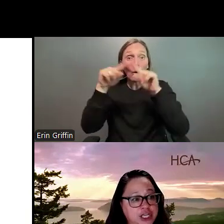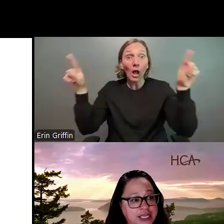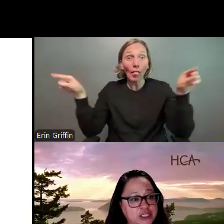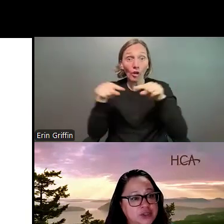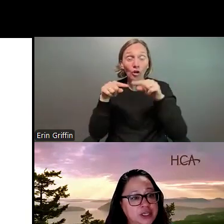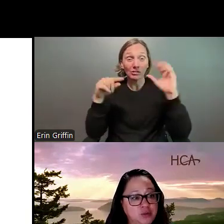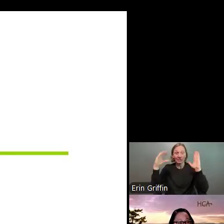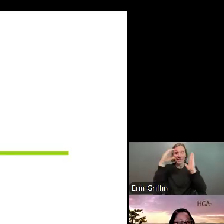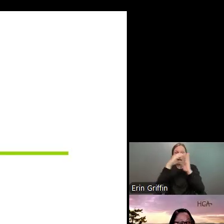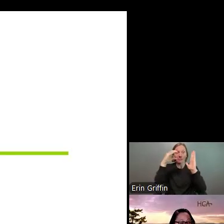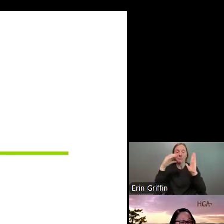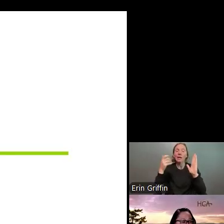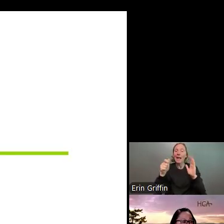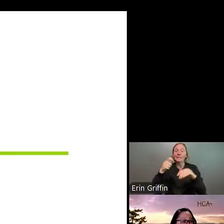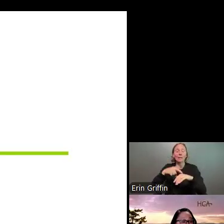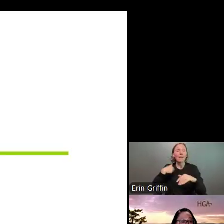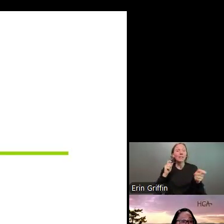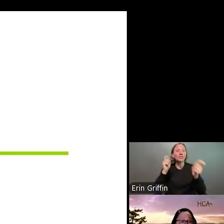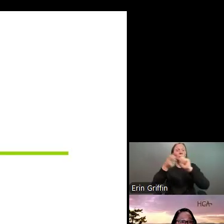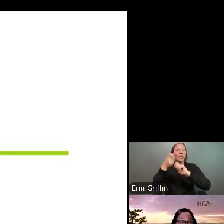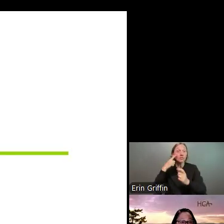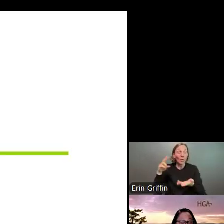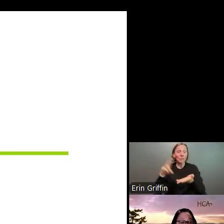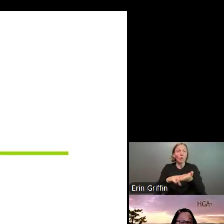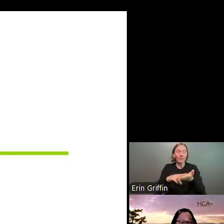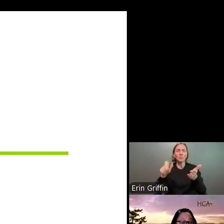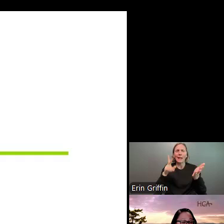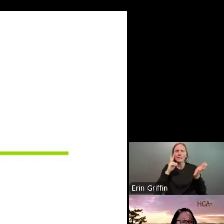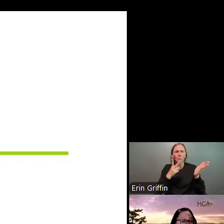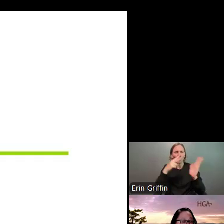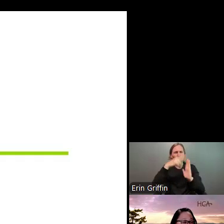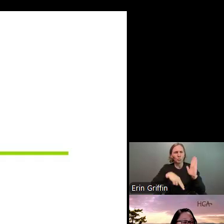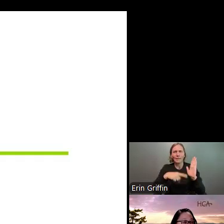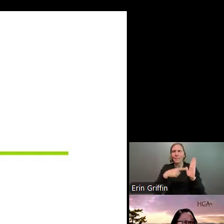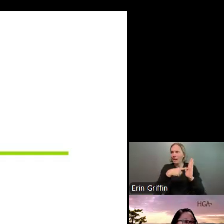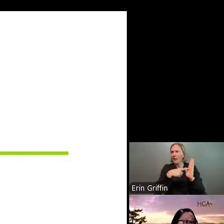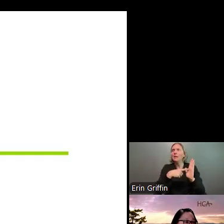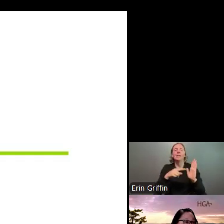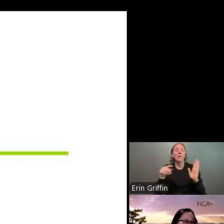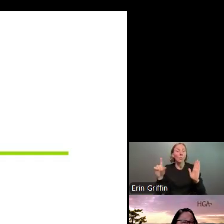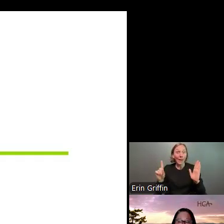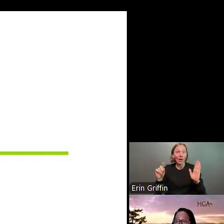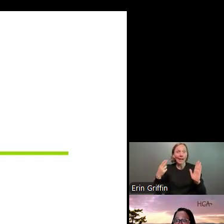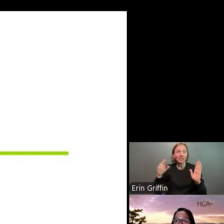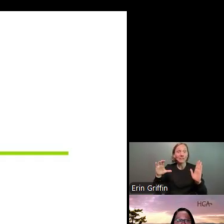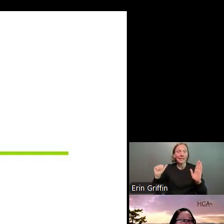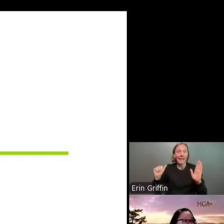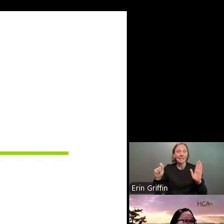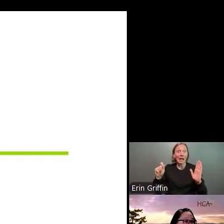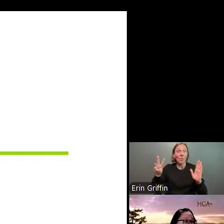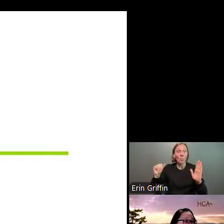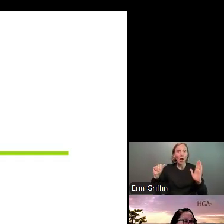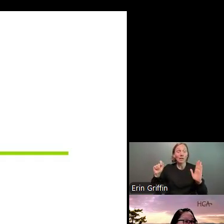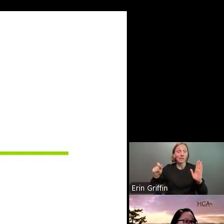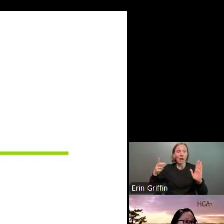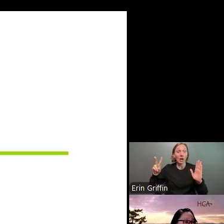a change in the enrollment. And so you can see that here at the link hca.wa.gov. We want to move forward